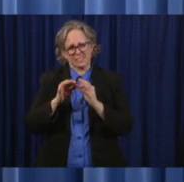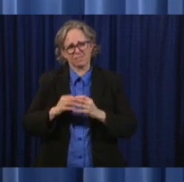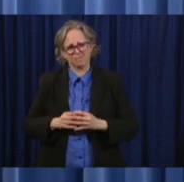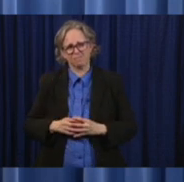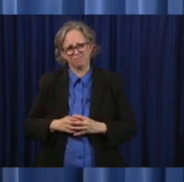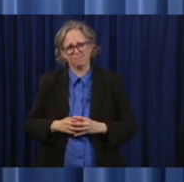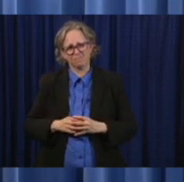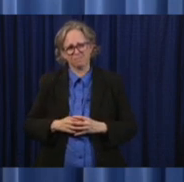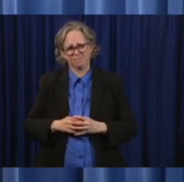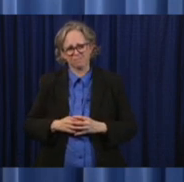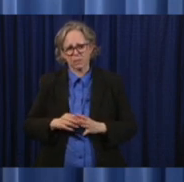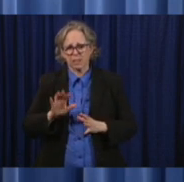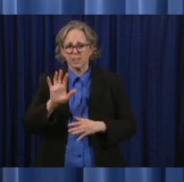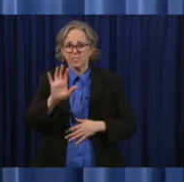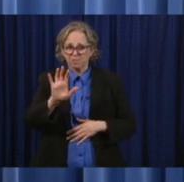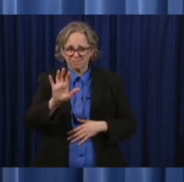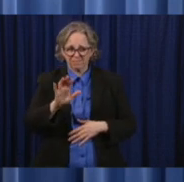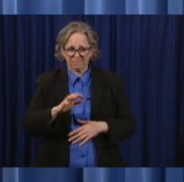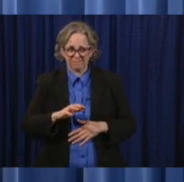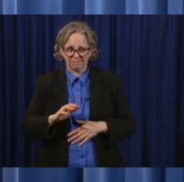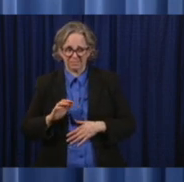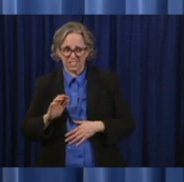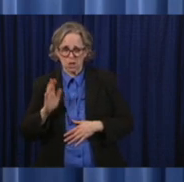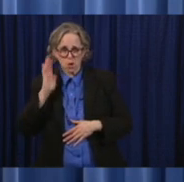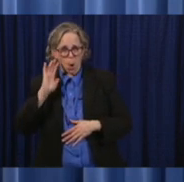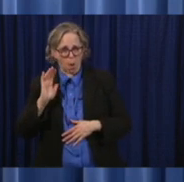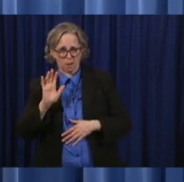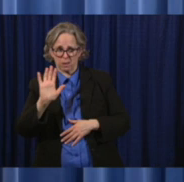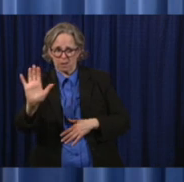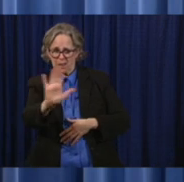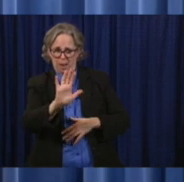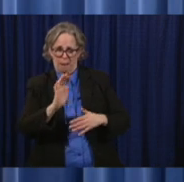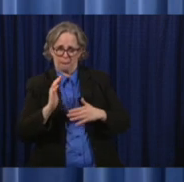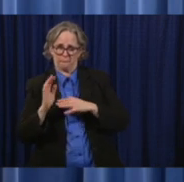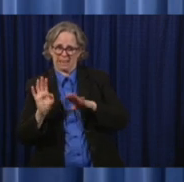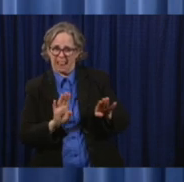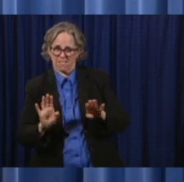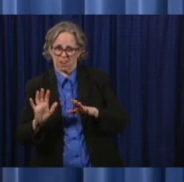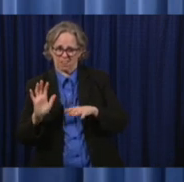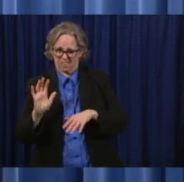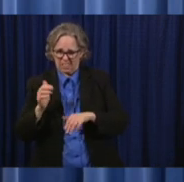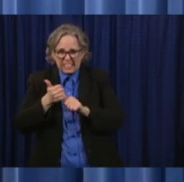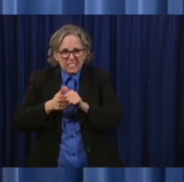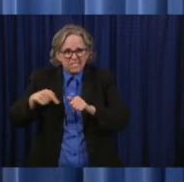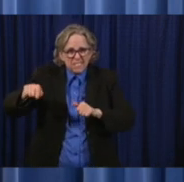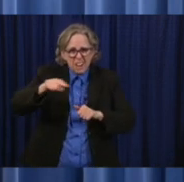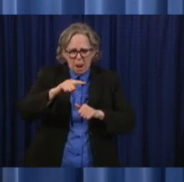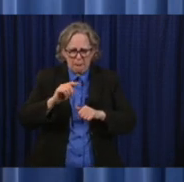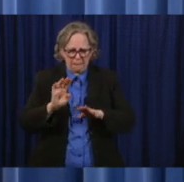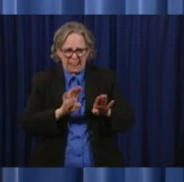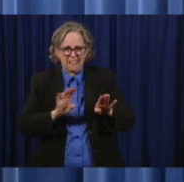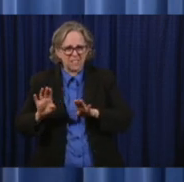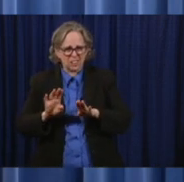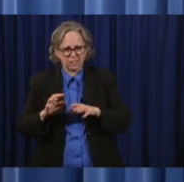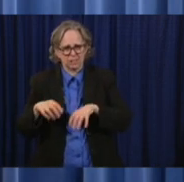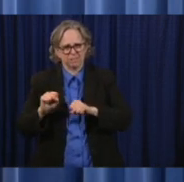do by our behavior, each and every one of us, is impact the odds.